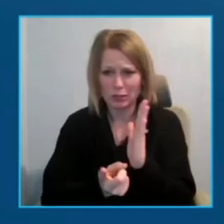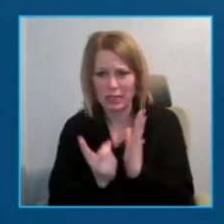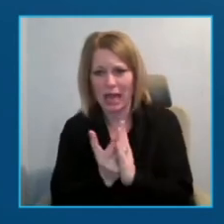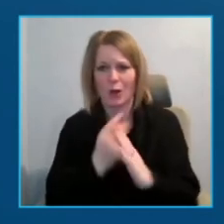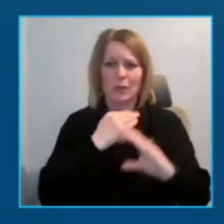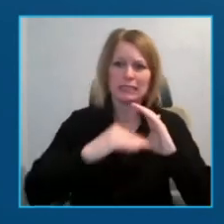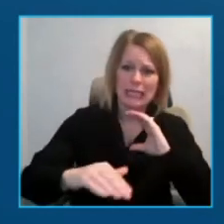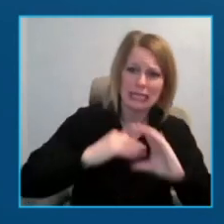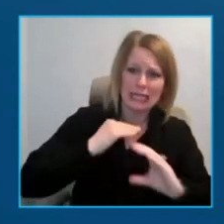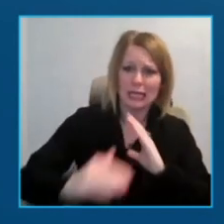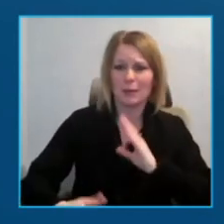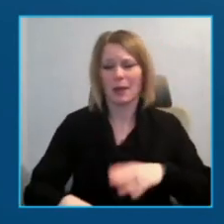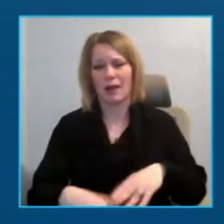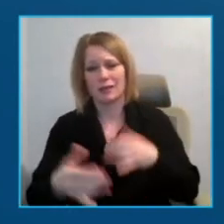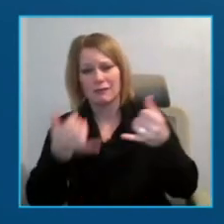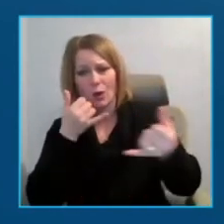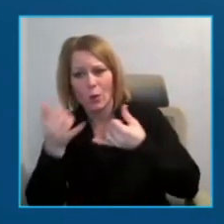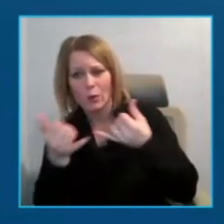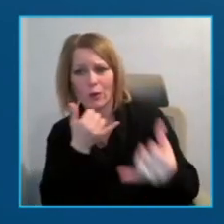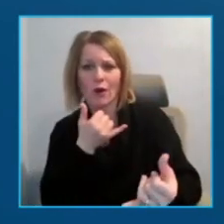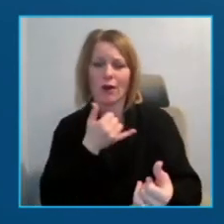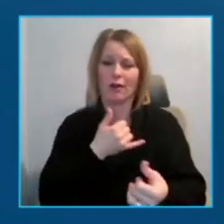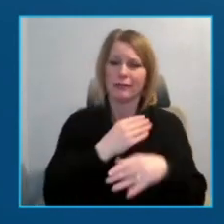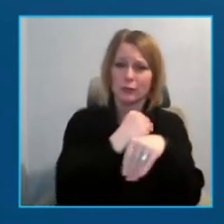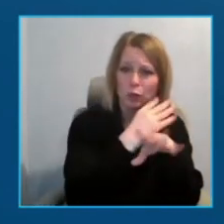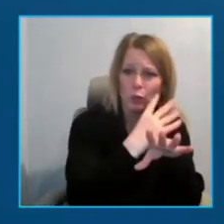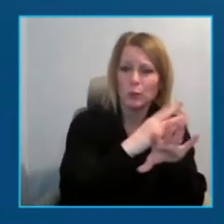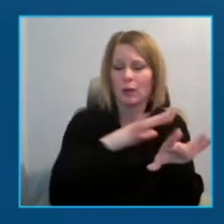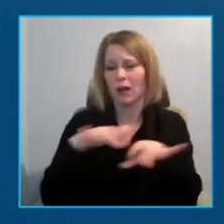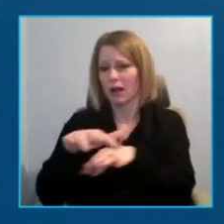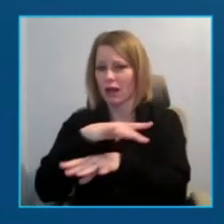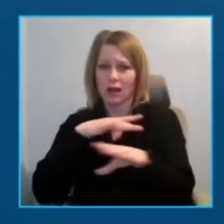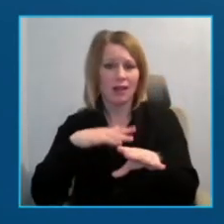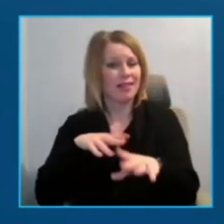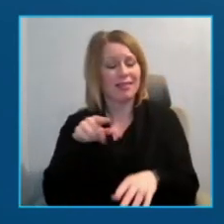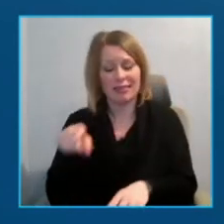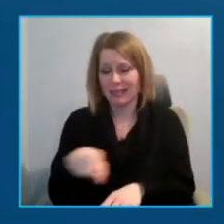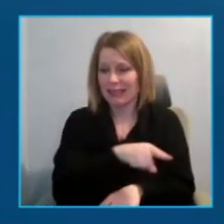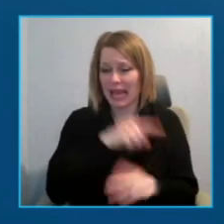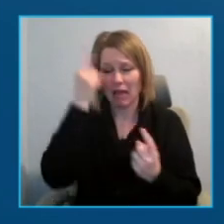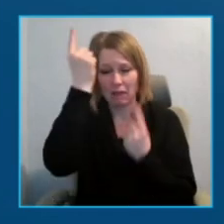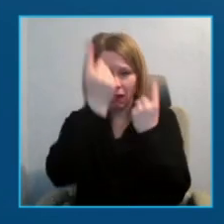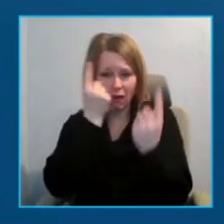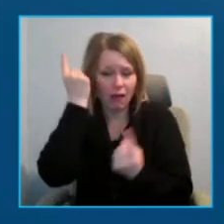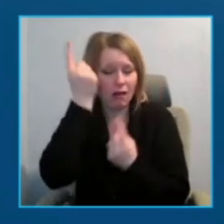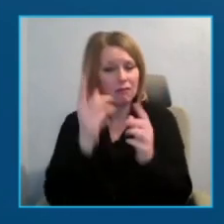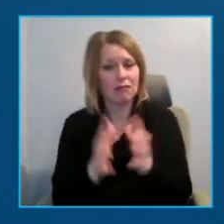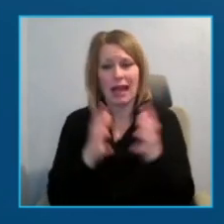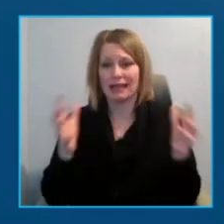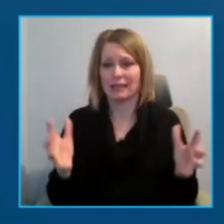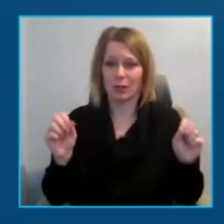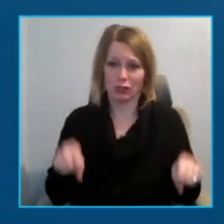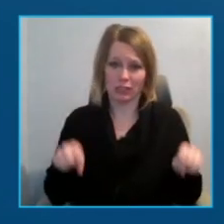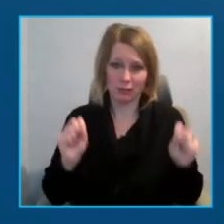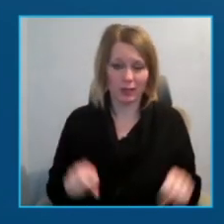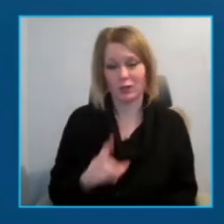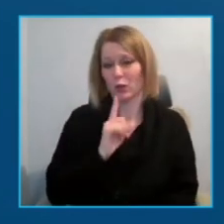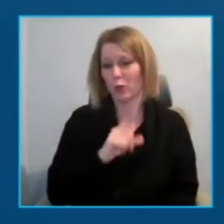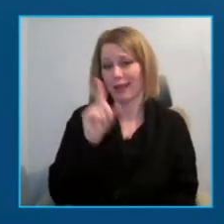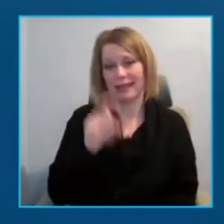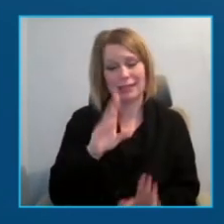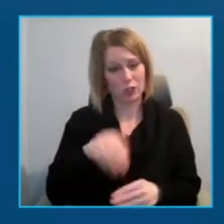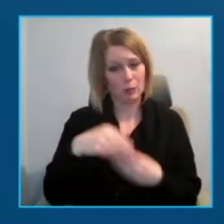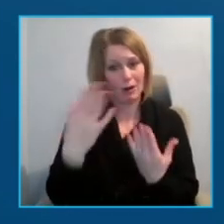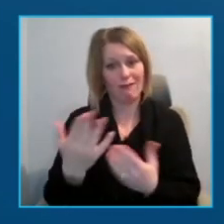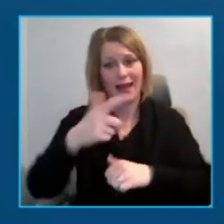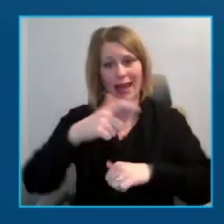and everything has been considered. So I think we should give the state party the space to come back to us, to go